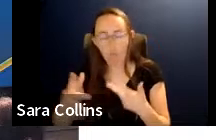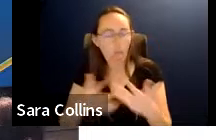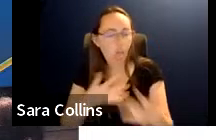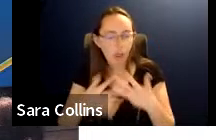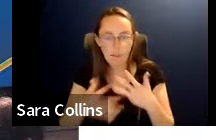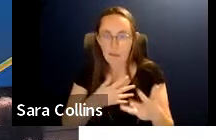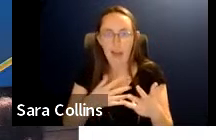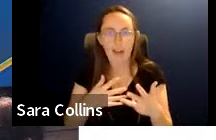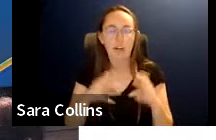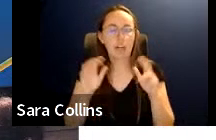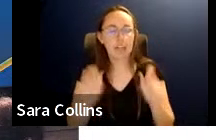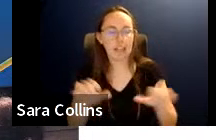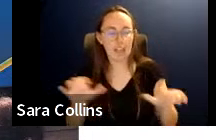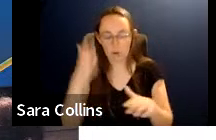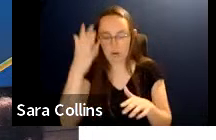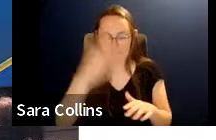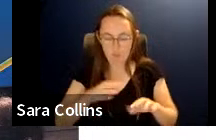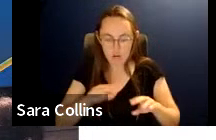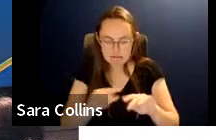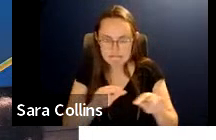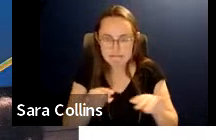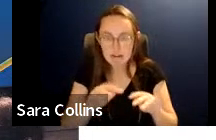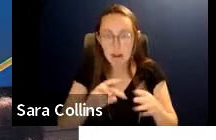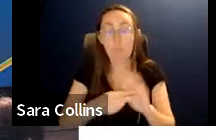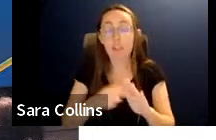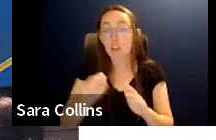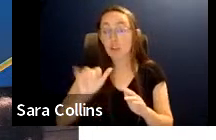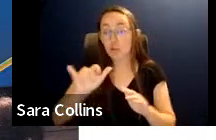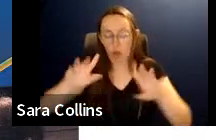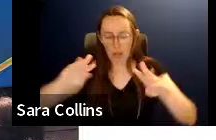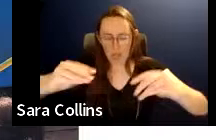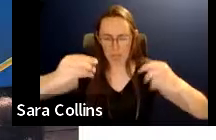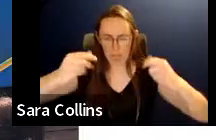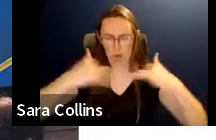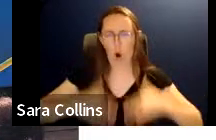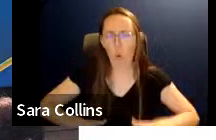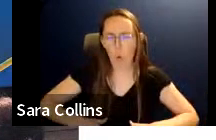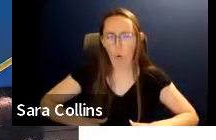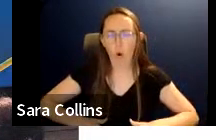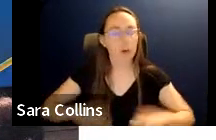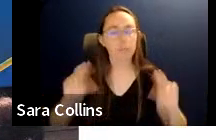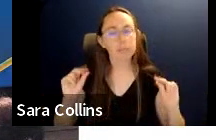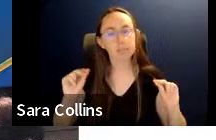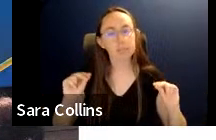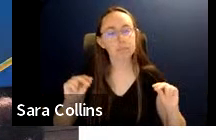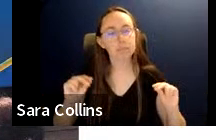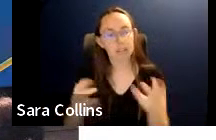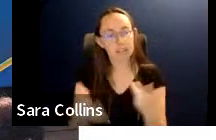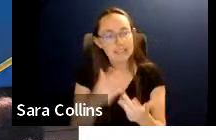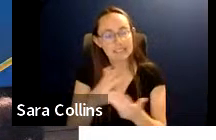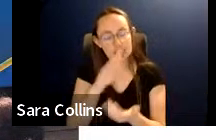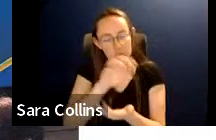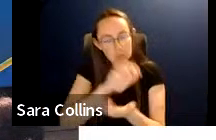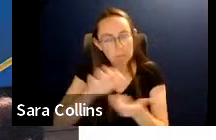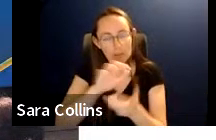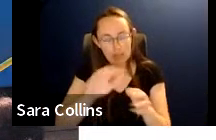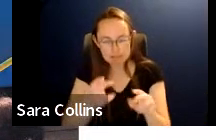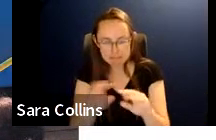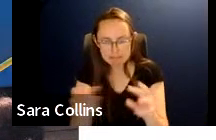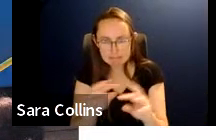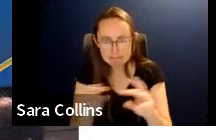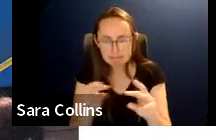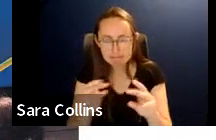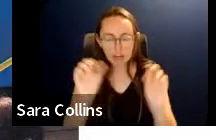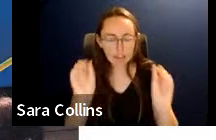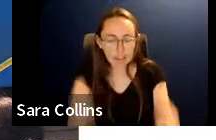right in front of you in a way that the soil doesn't spill out. It's easy to mix because you have this container. And we have